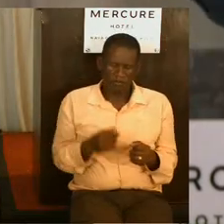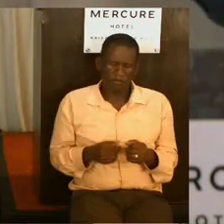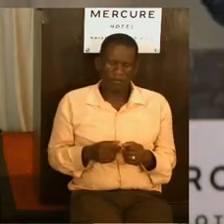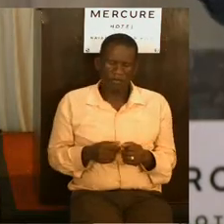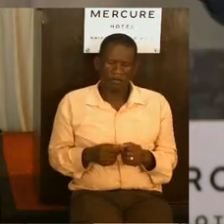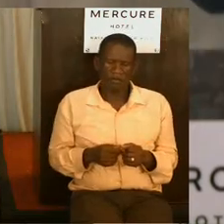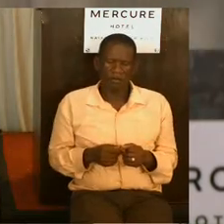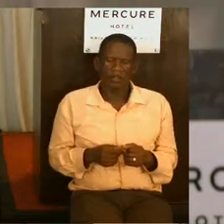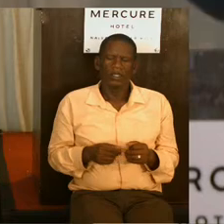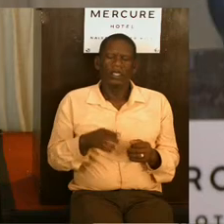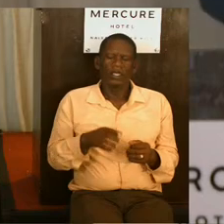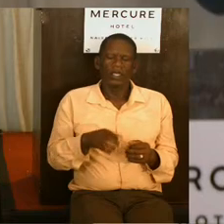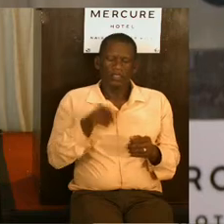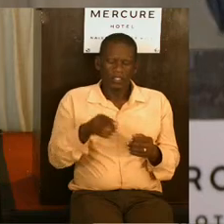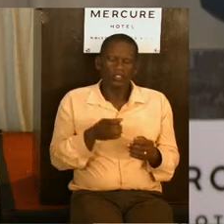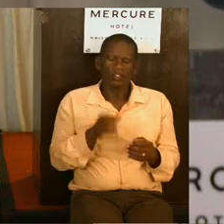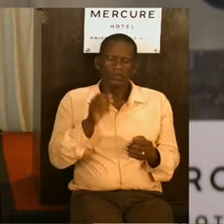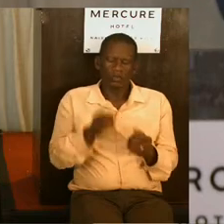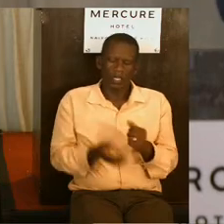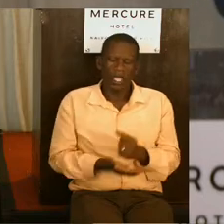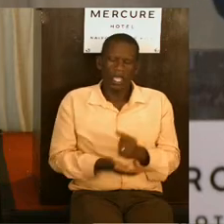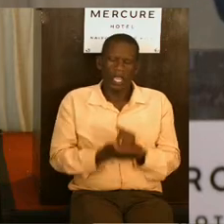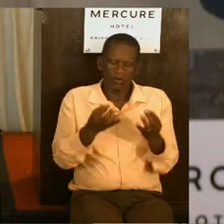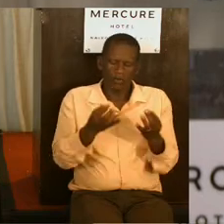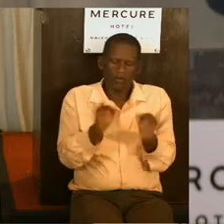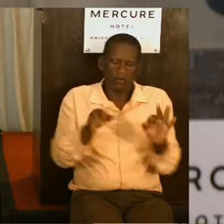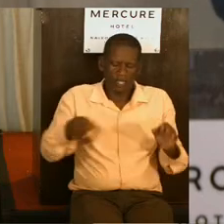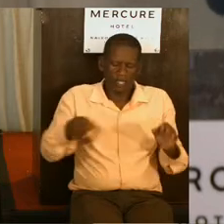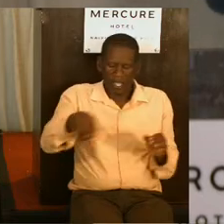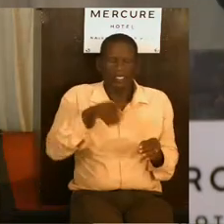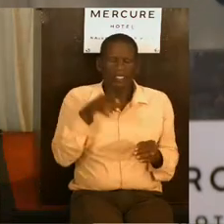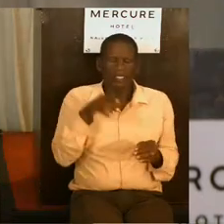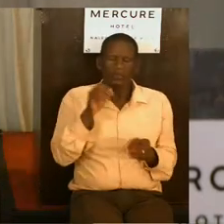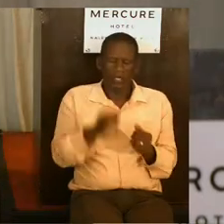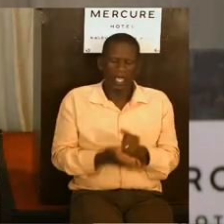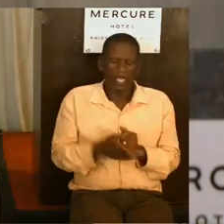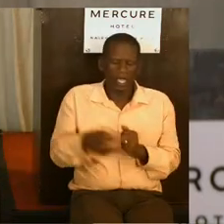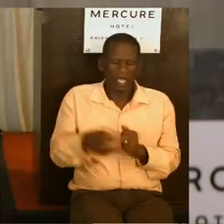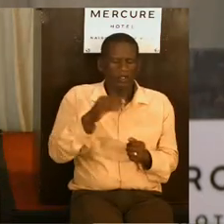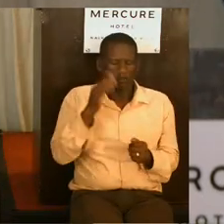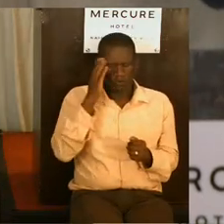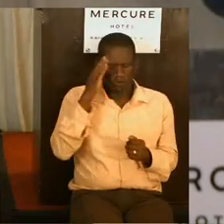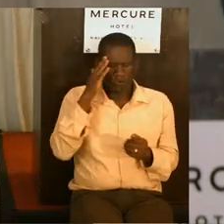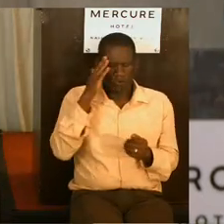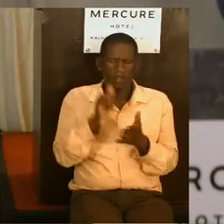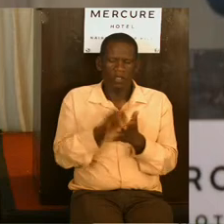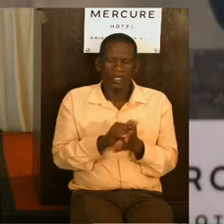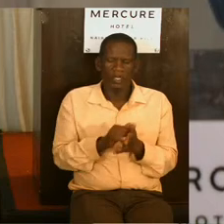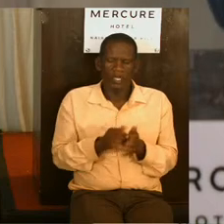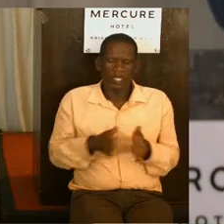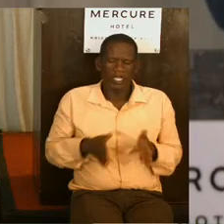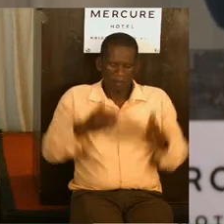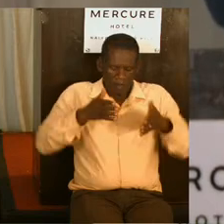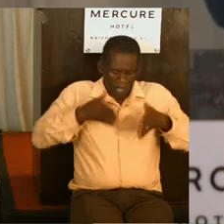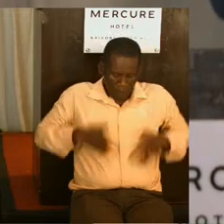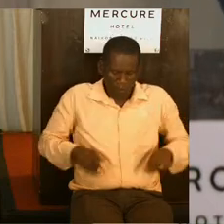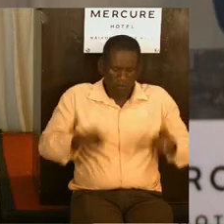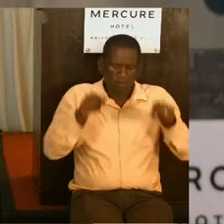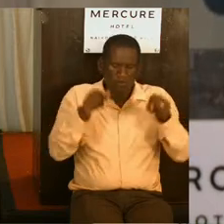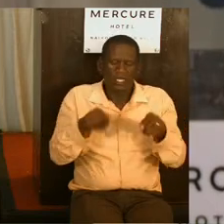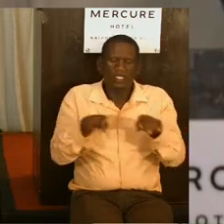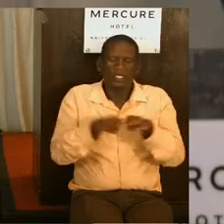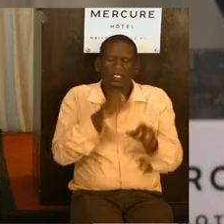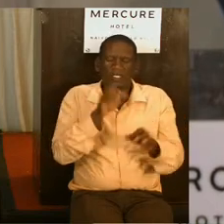emancipatory it is supposed to help liberators it's supposed to enable us realize that the way I'm born today